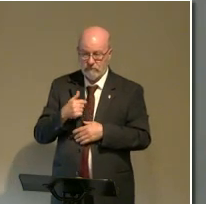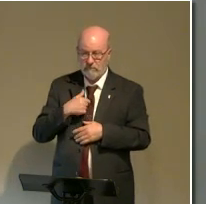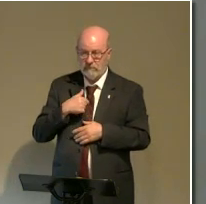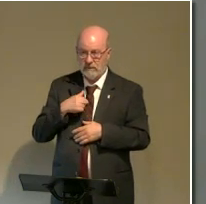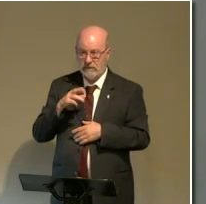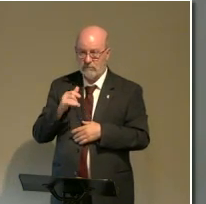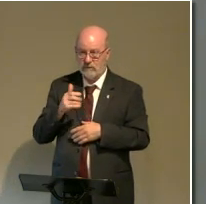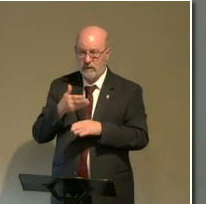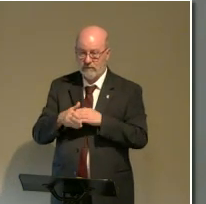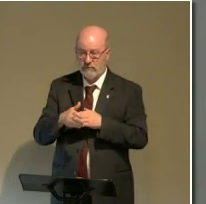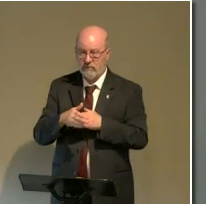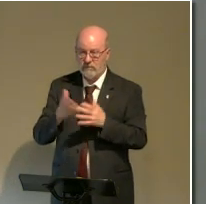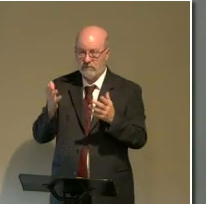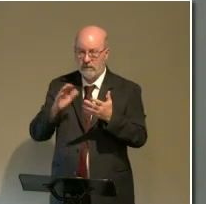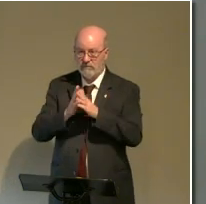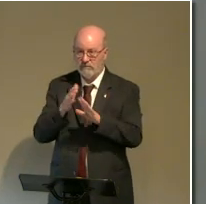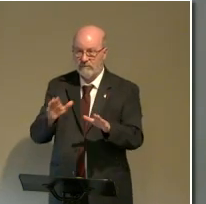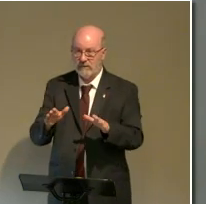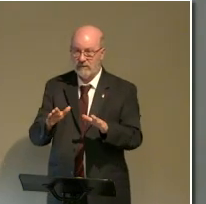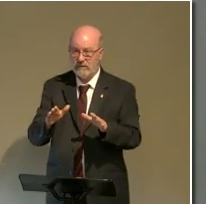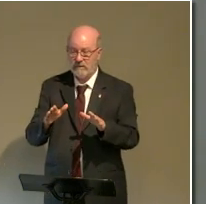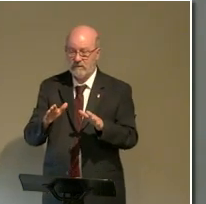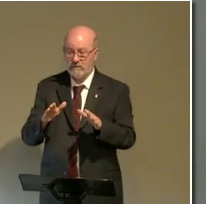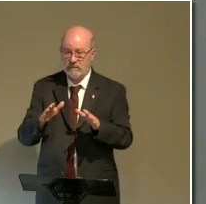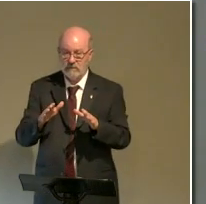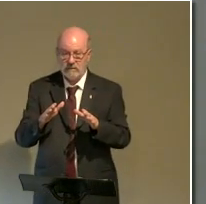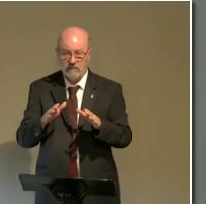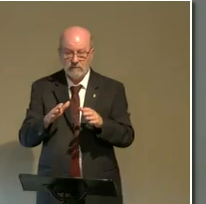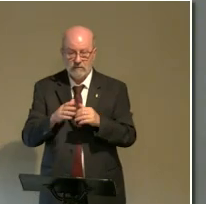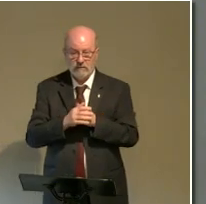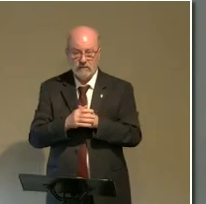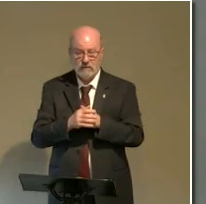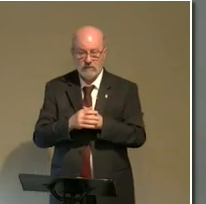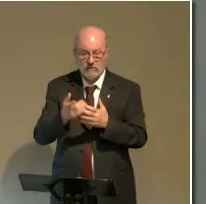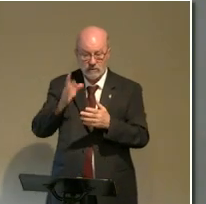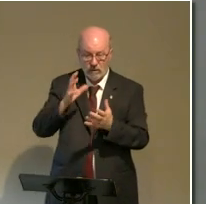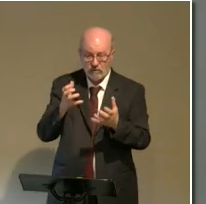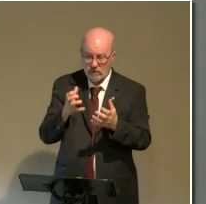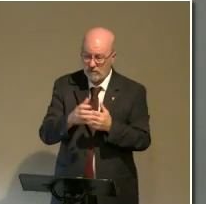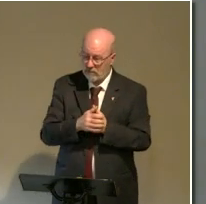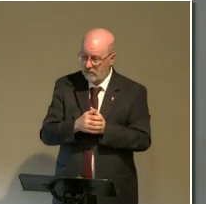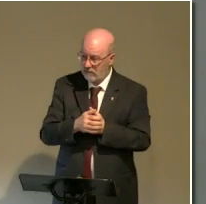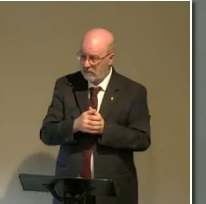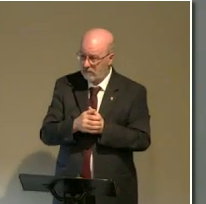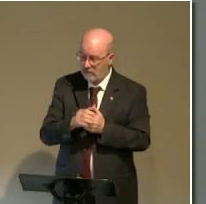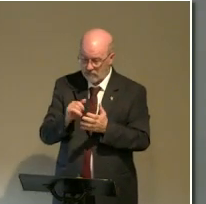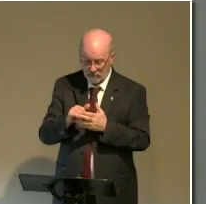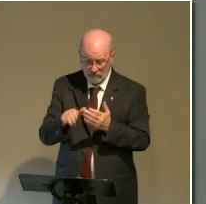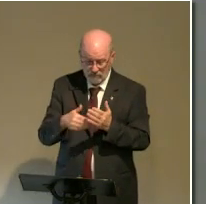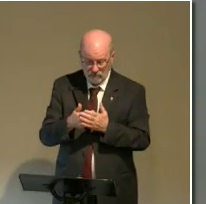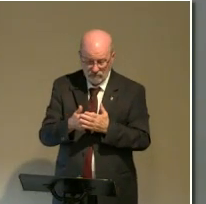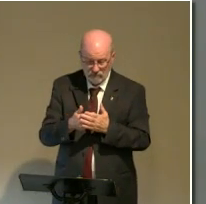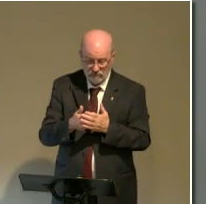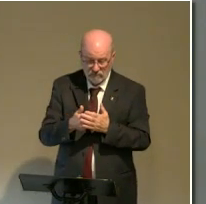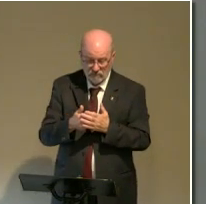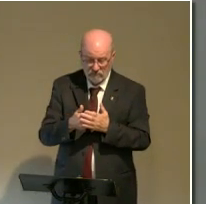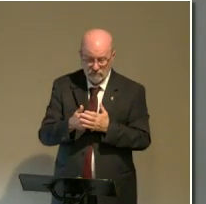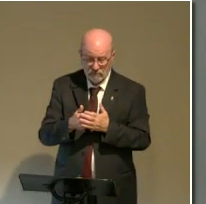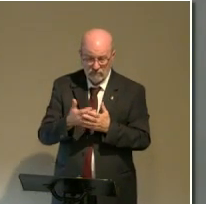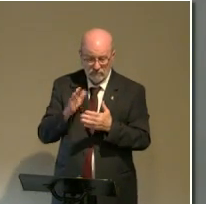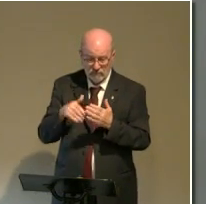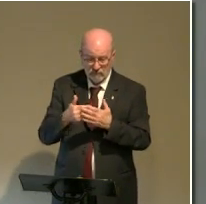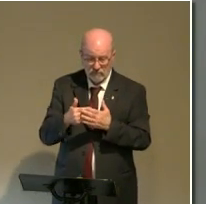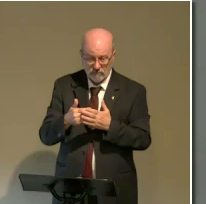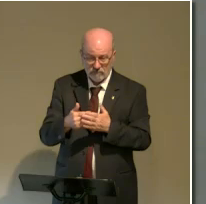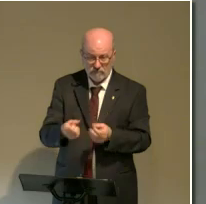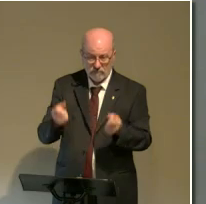after got great peace. Like, hey, this is what God wants. That's it. That's it.